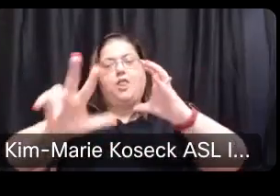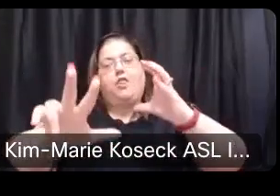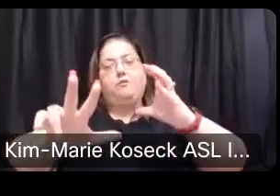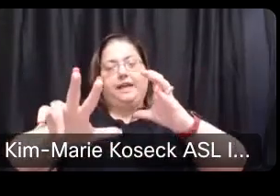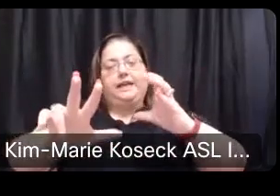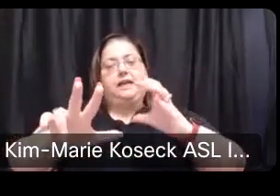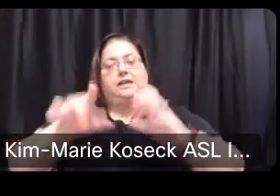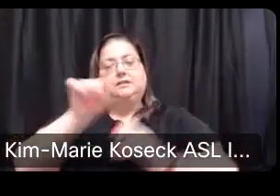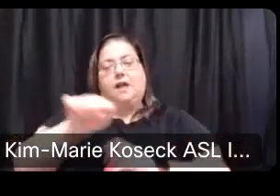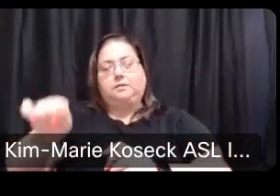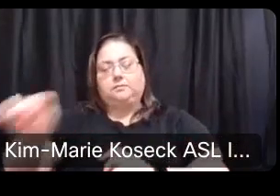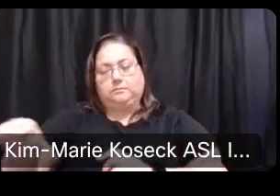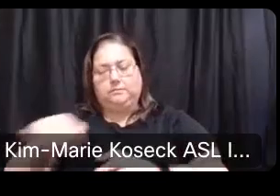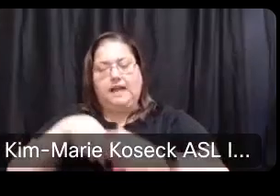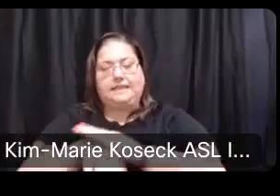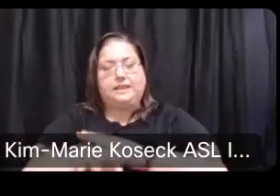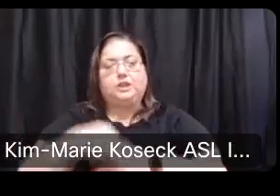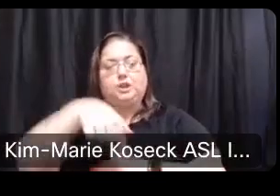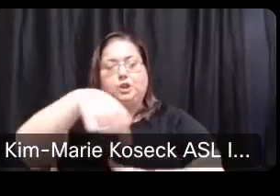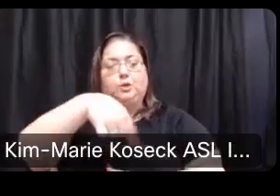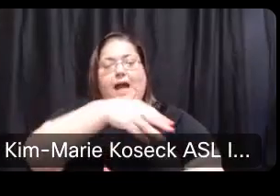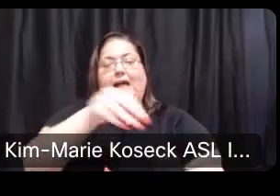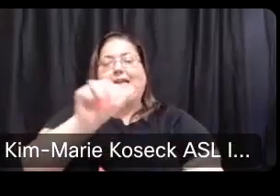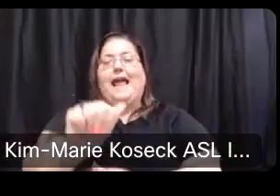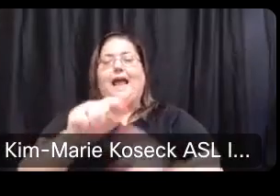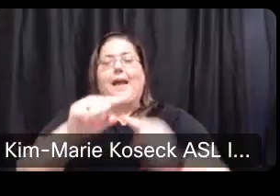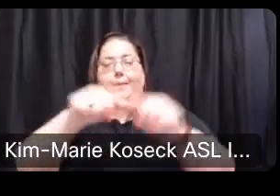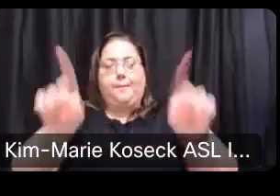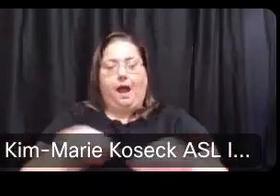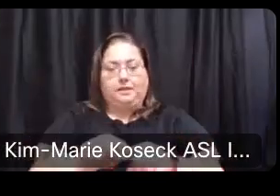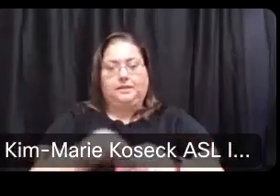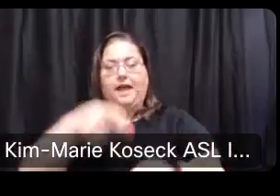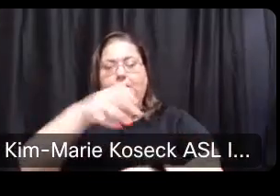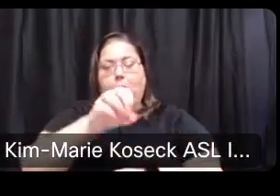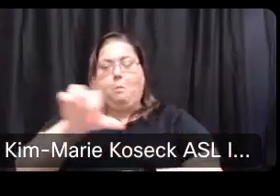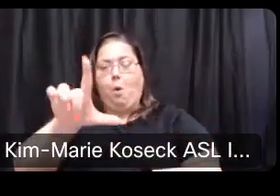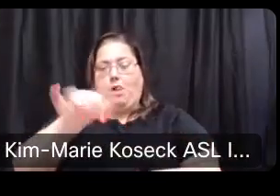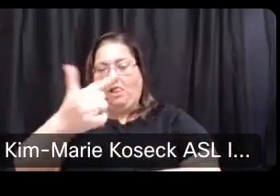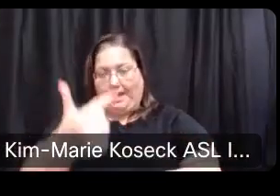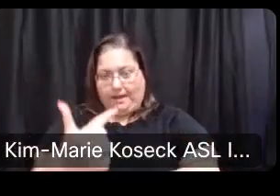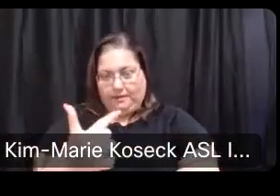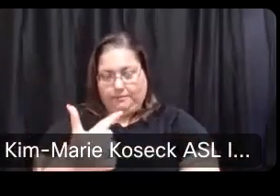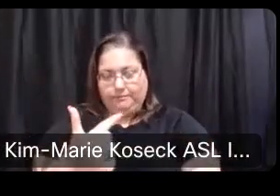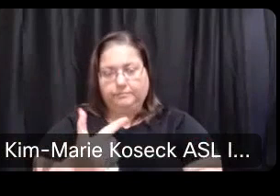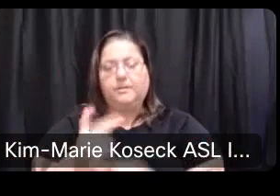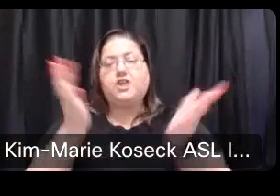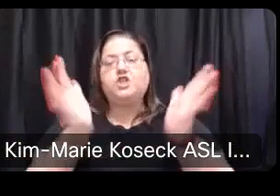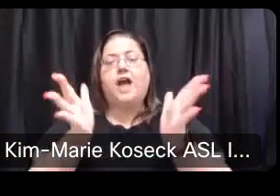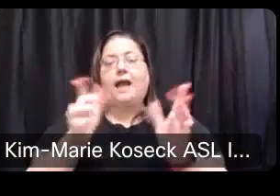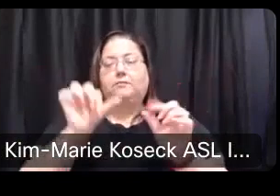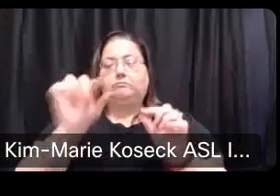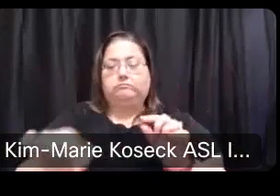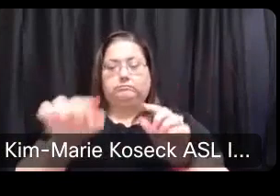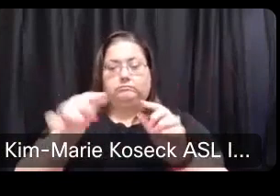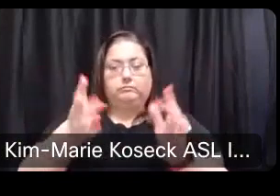the right, you can access the Q&A box as well as the polling tool. The chat button can be used if you would like